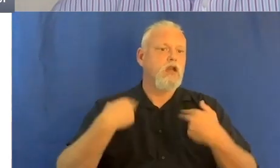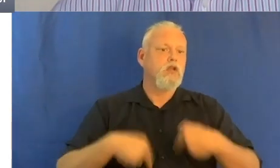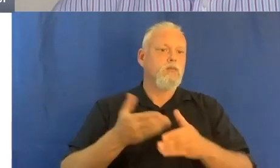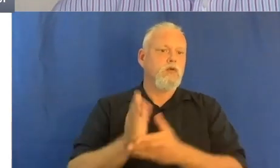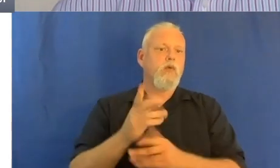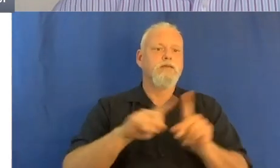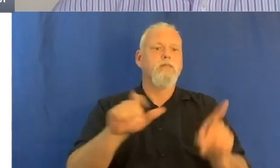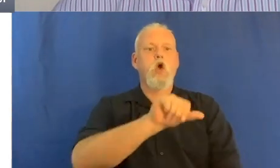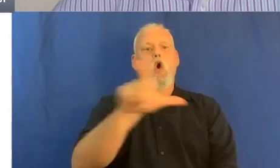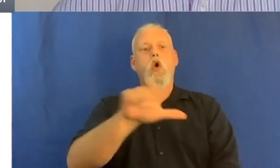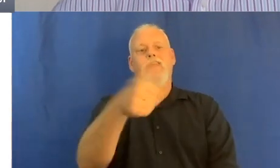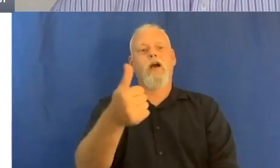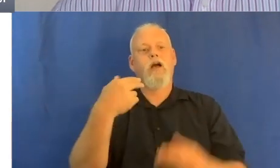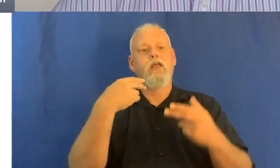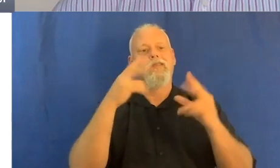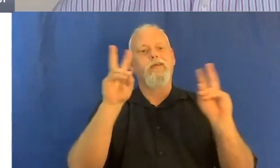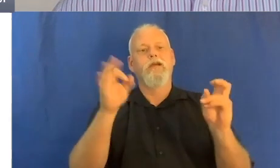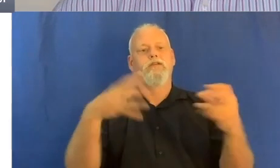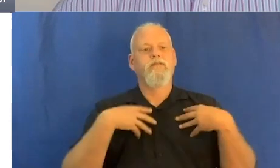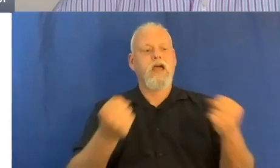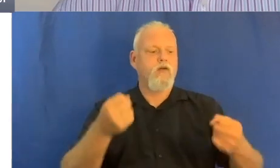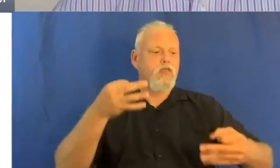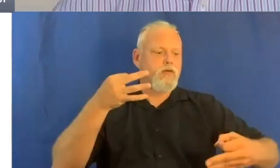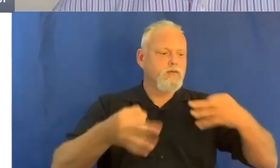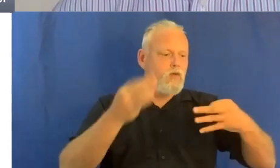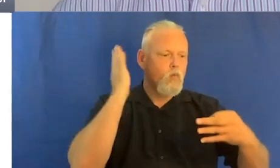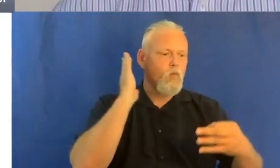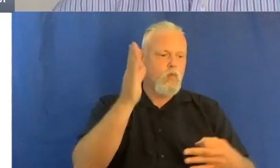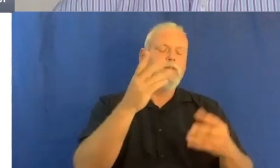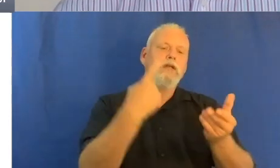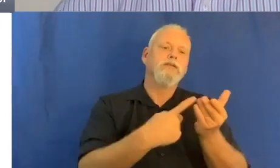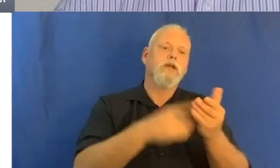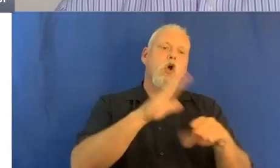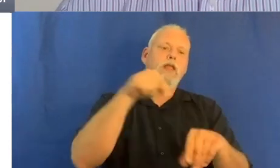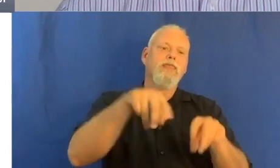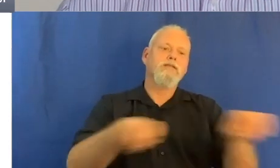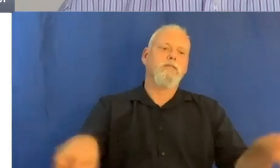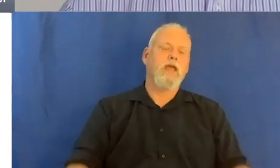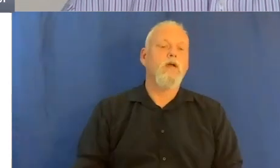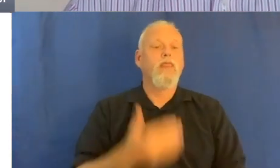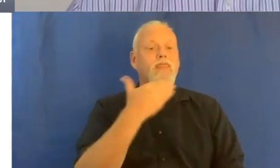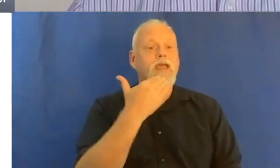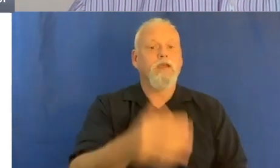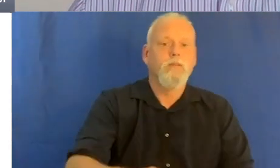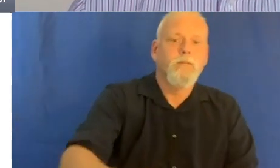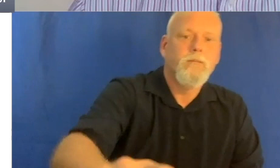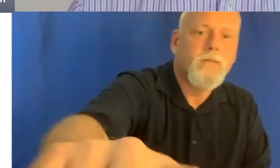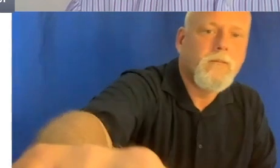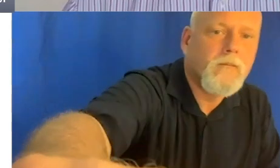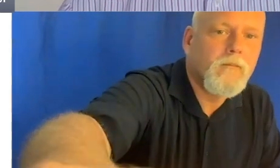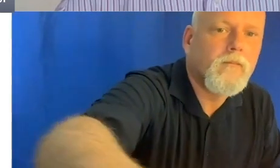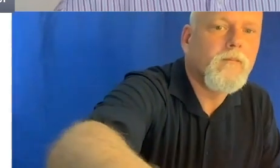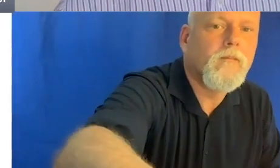other issues of health justice that we'll be discussing on this panel. Thank you.